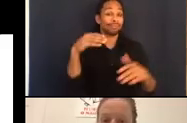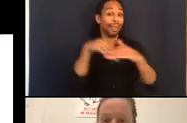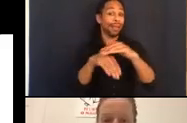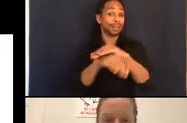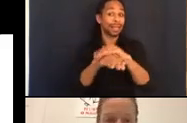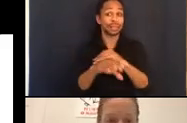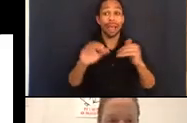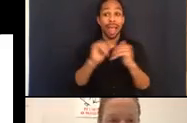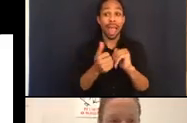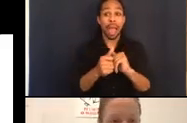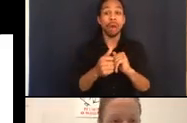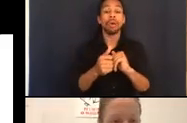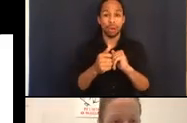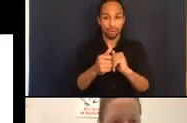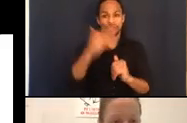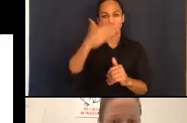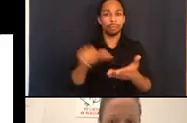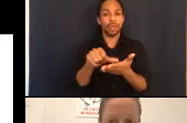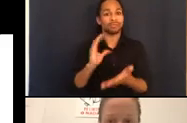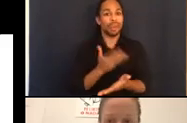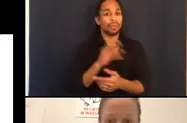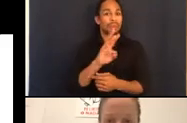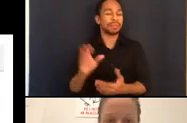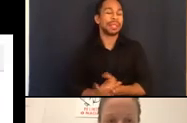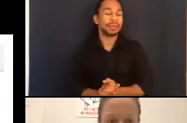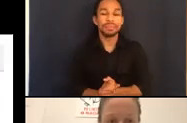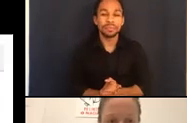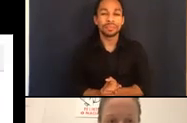of our website as shown here. Next slide, please.